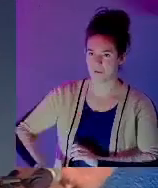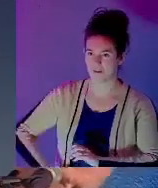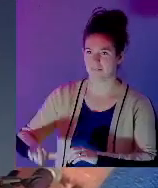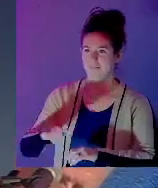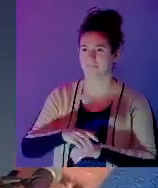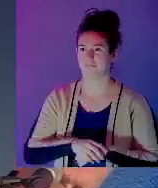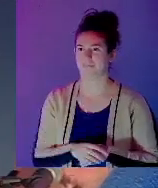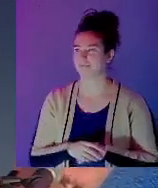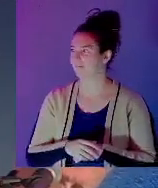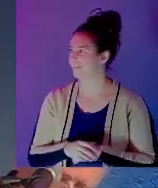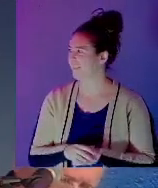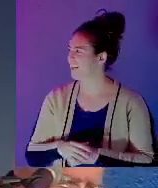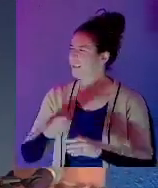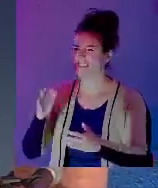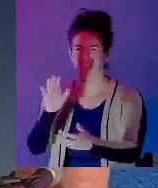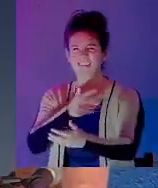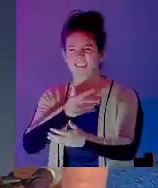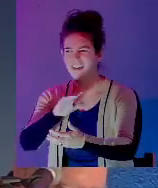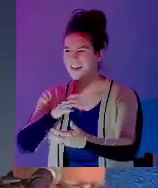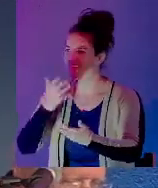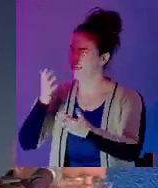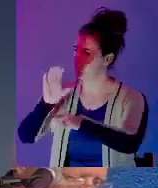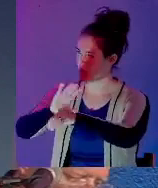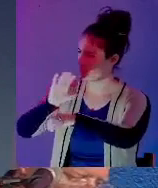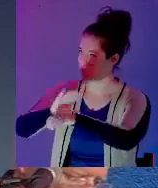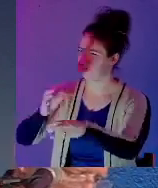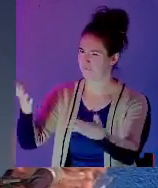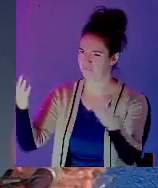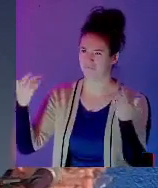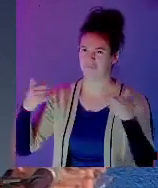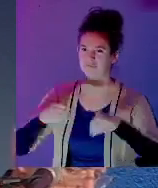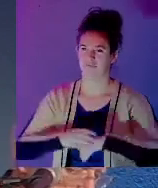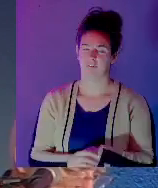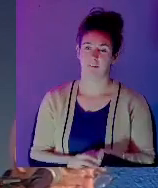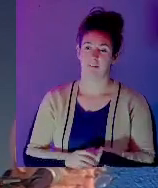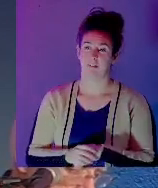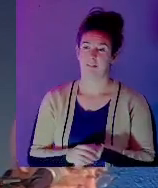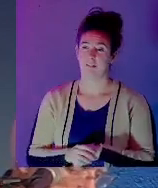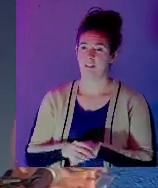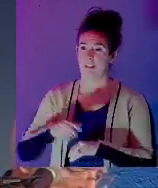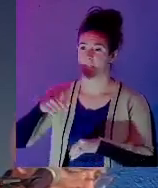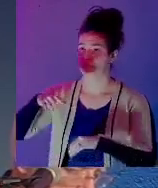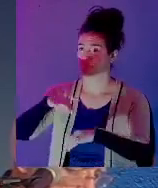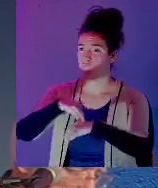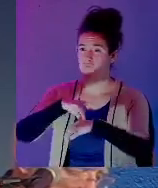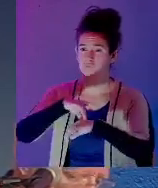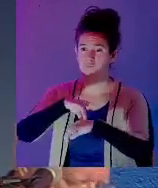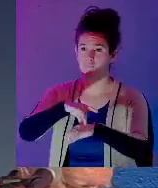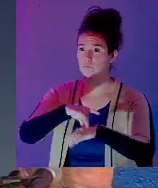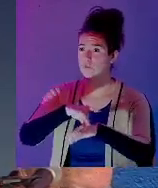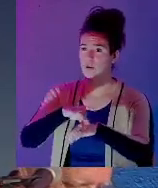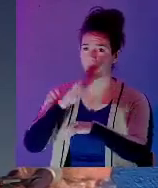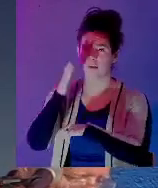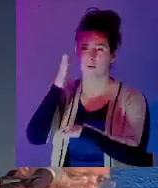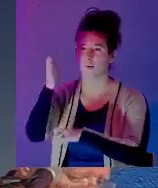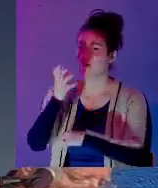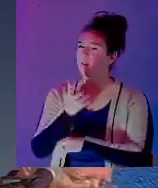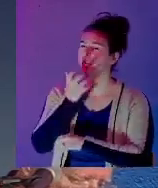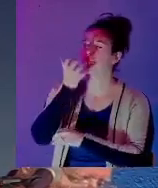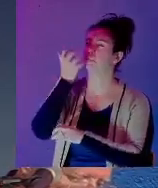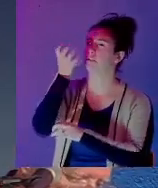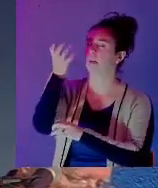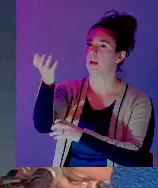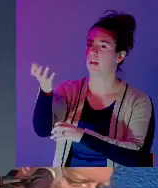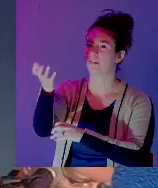Lord. Sing it out, church. All the earth will shout your praise. Our hearts